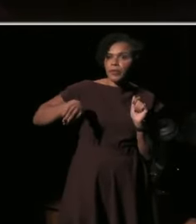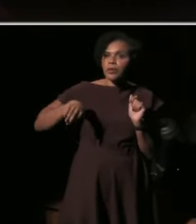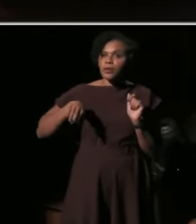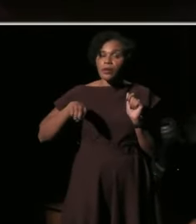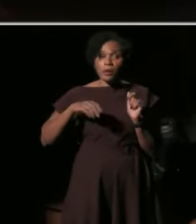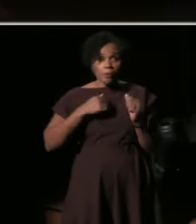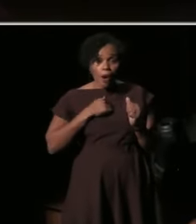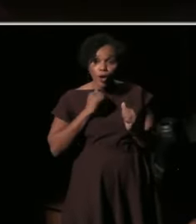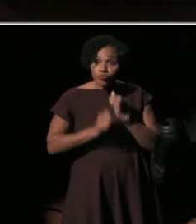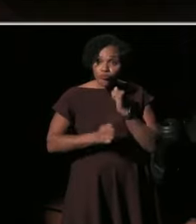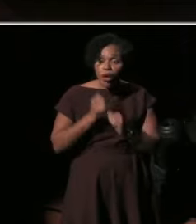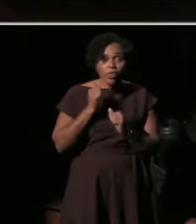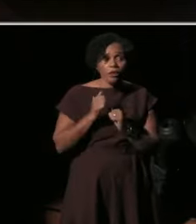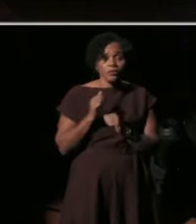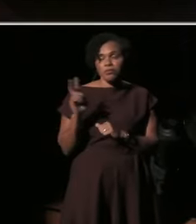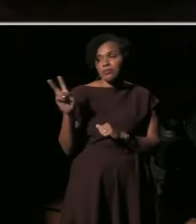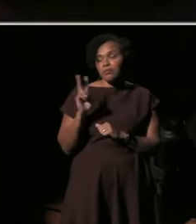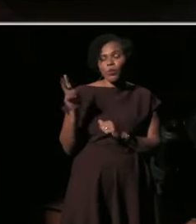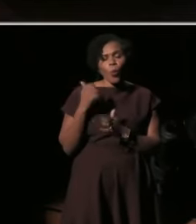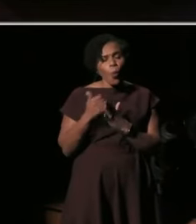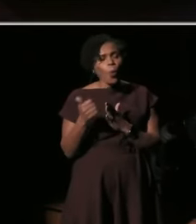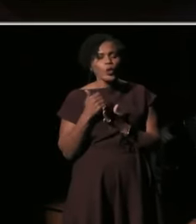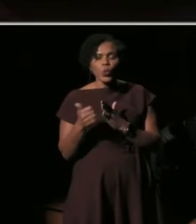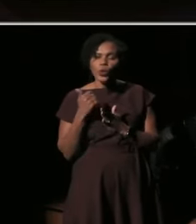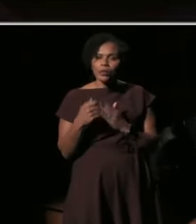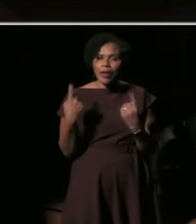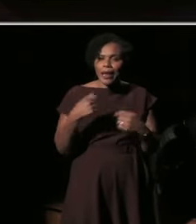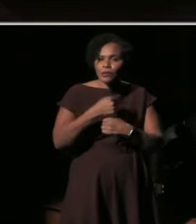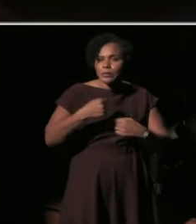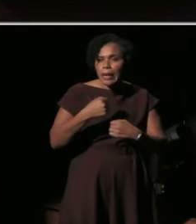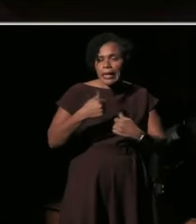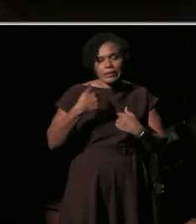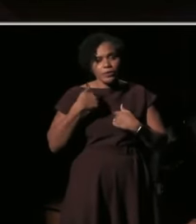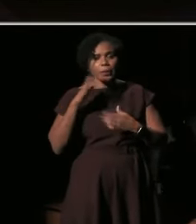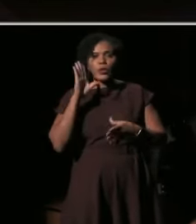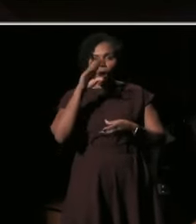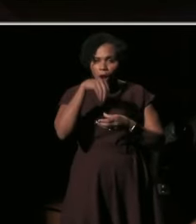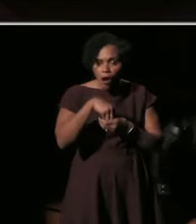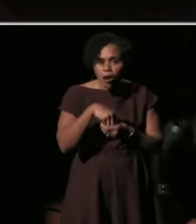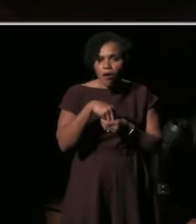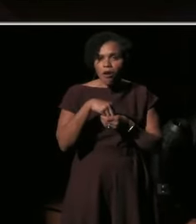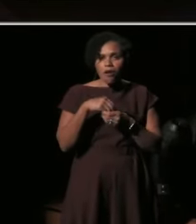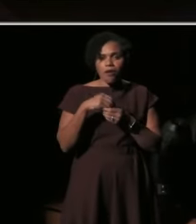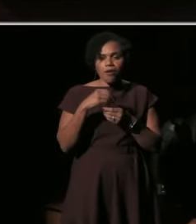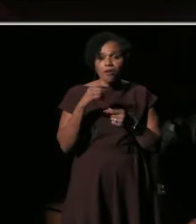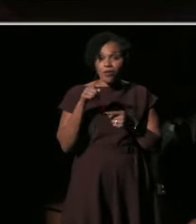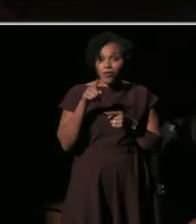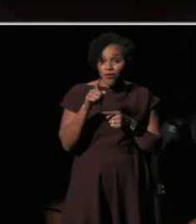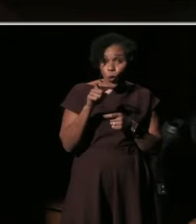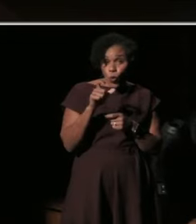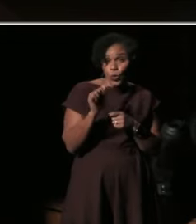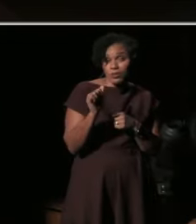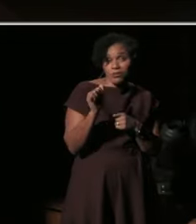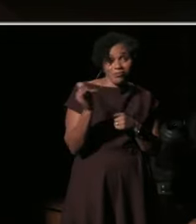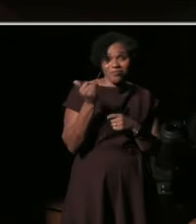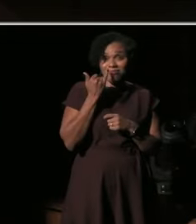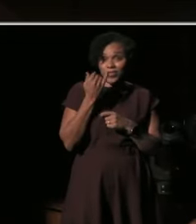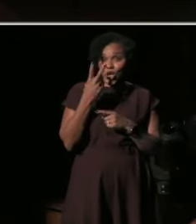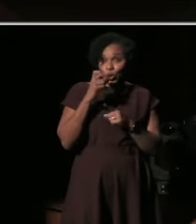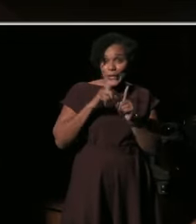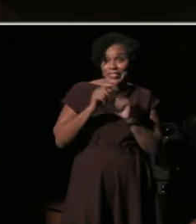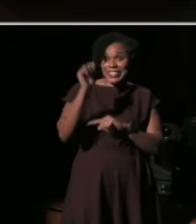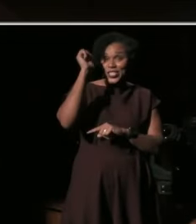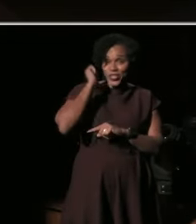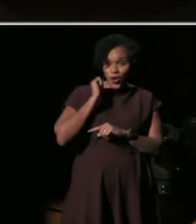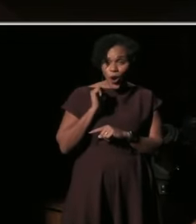brothers, Cootie and Chike, have always done that. From when Cootie called me 20 years ago about being on a song with Kanye